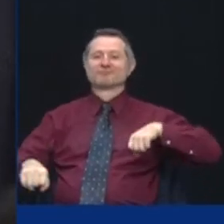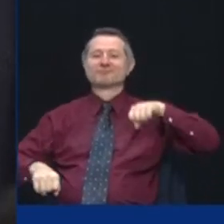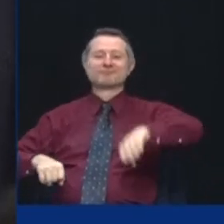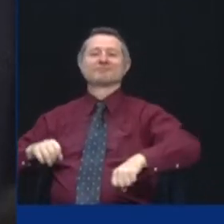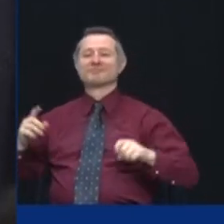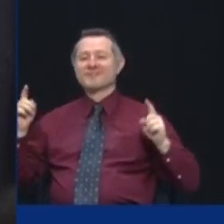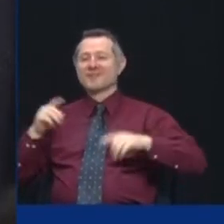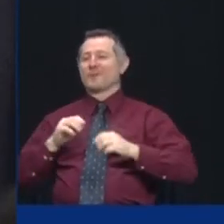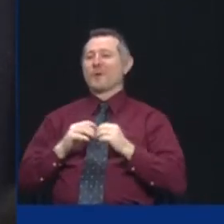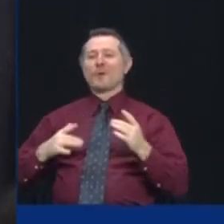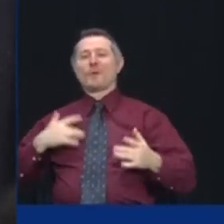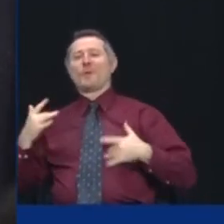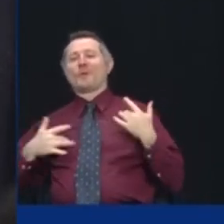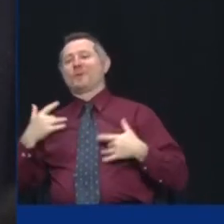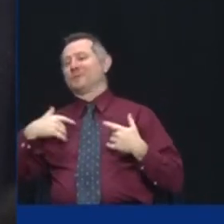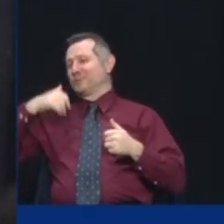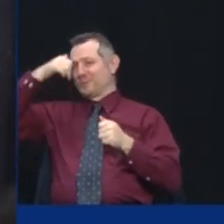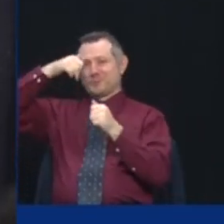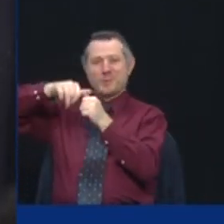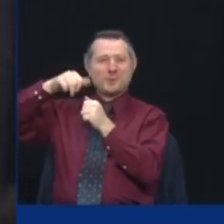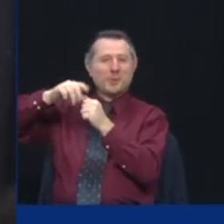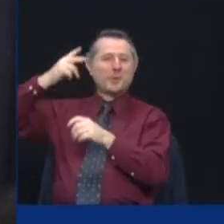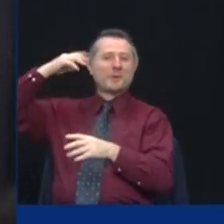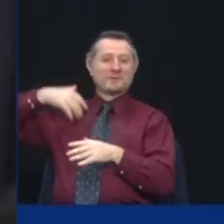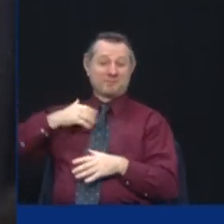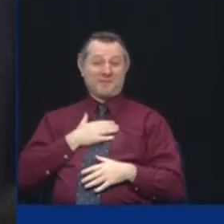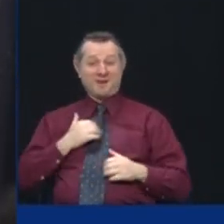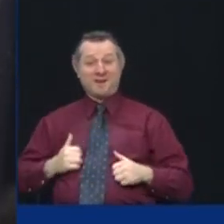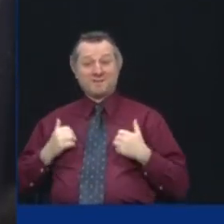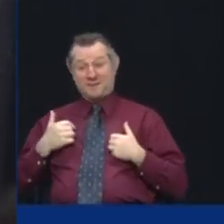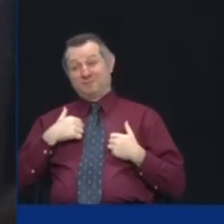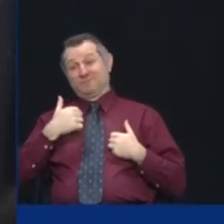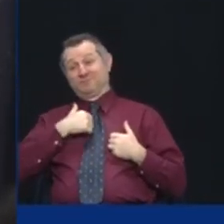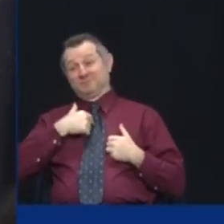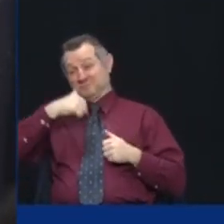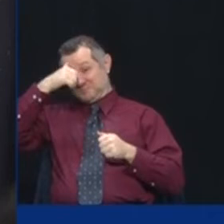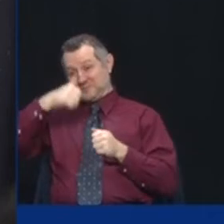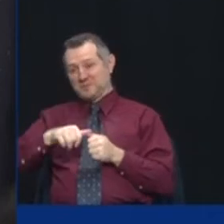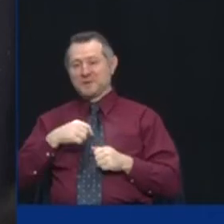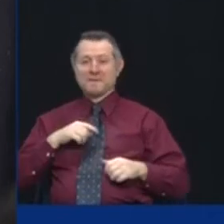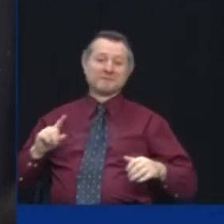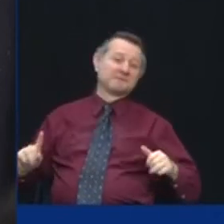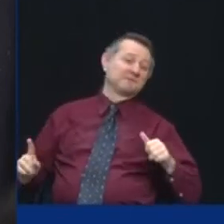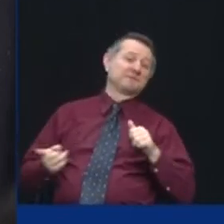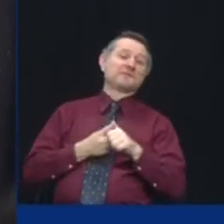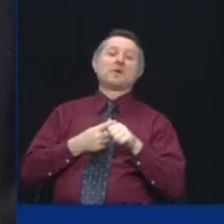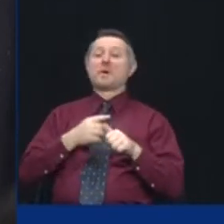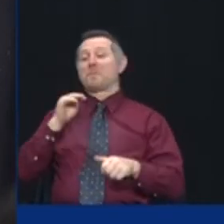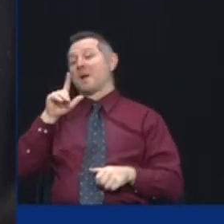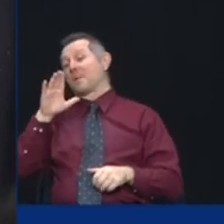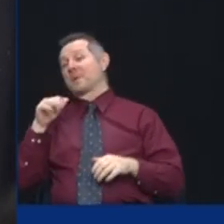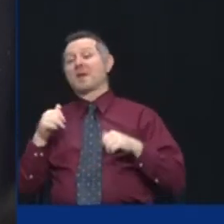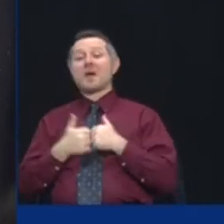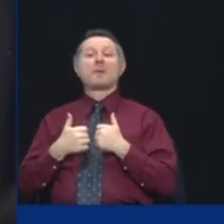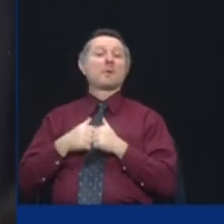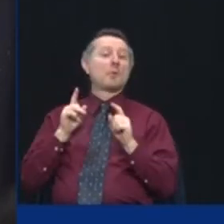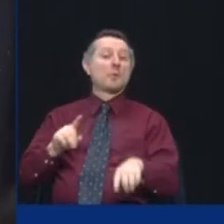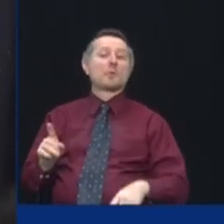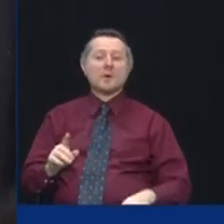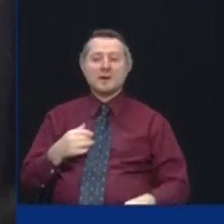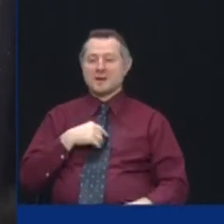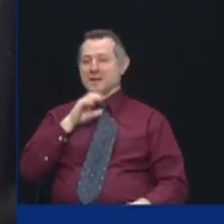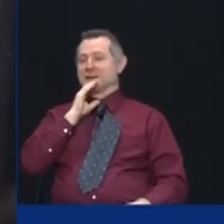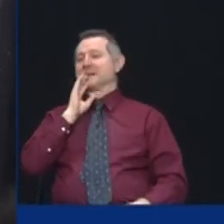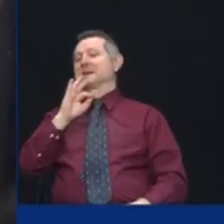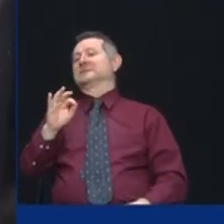of our lives. I can remember going to my first Major League game when I was 9,